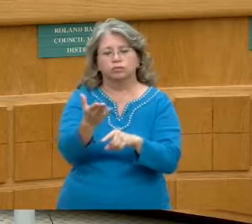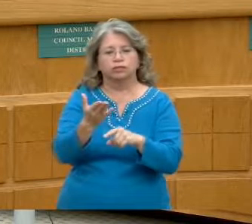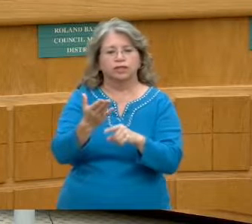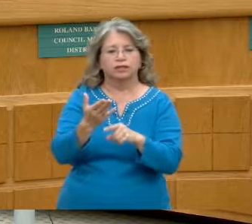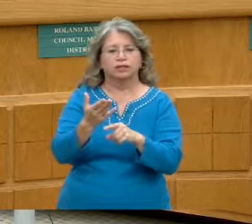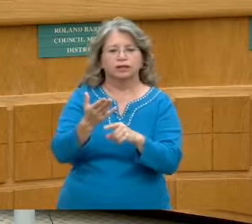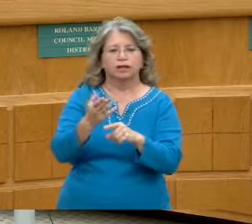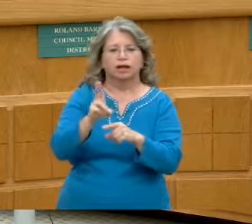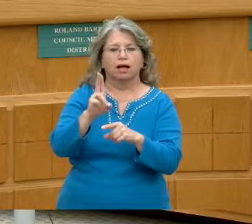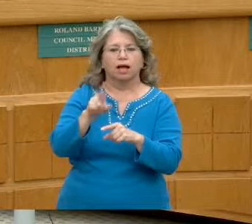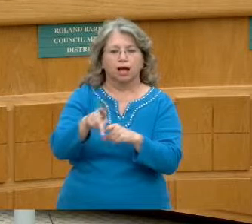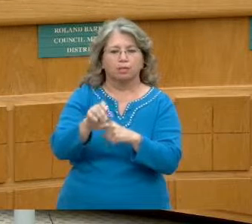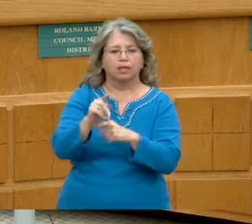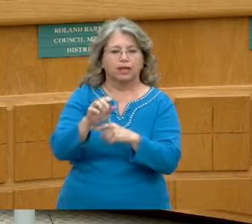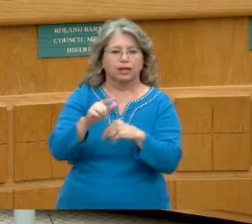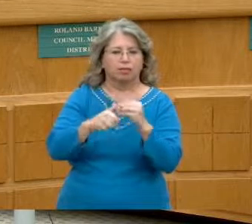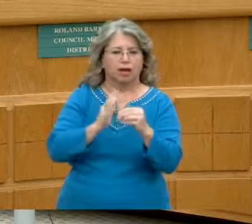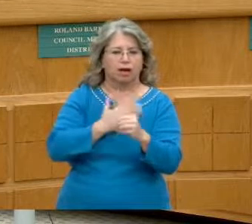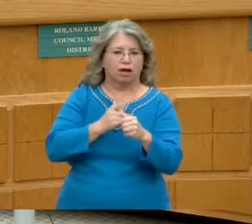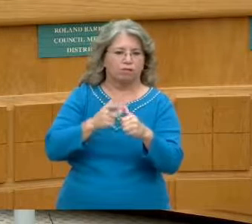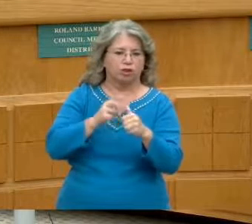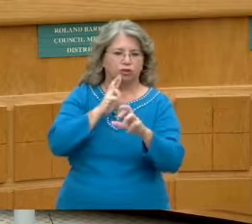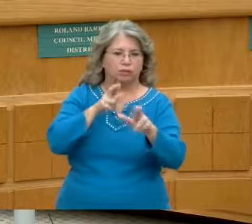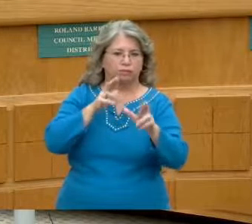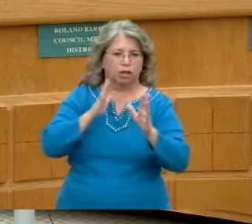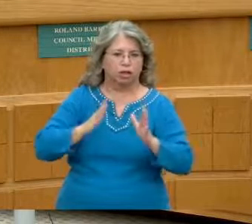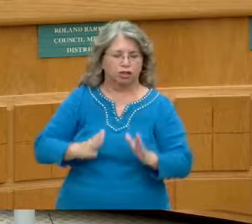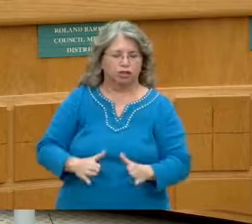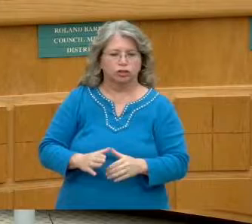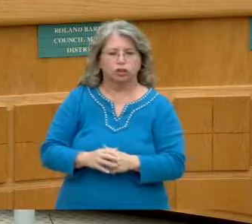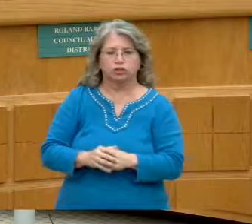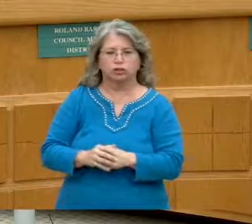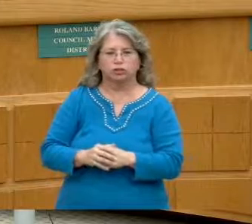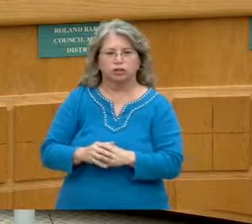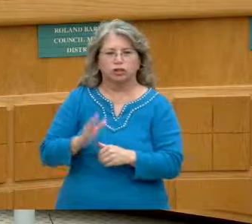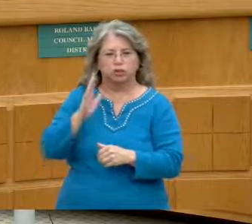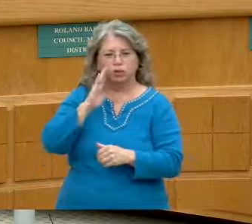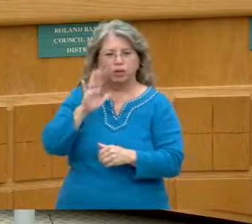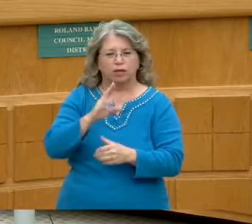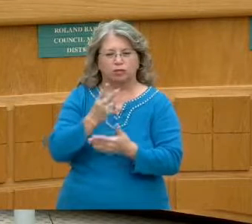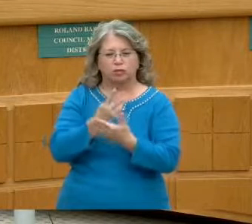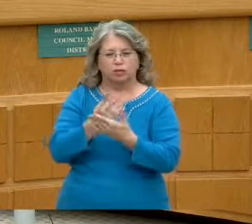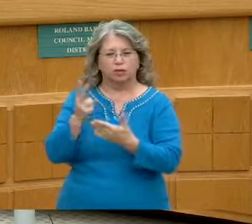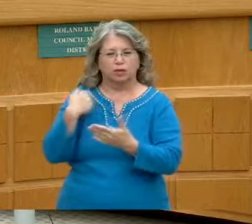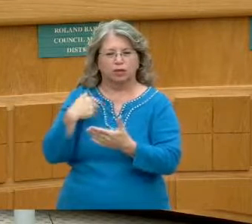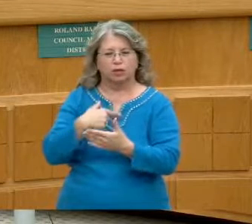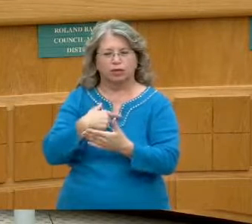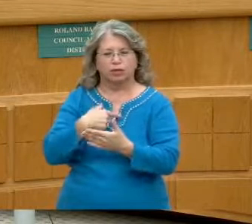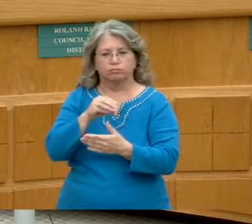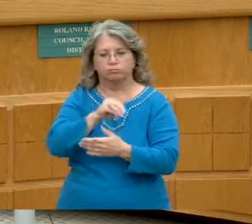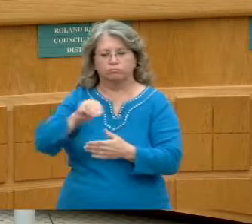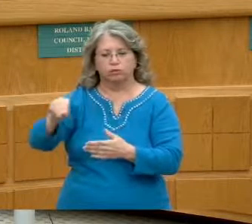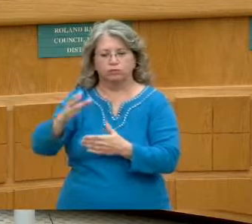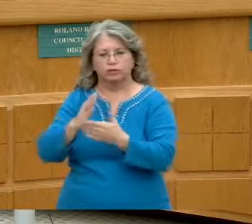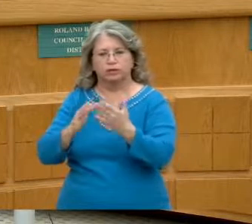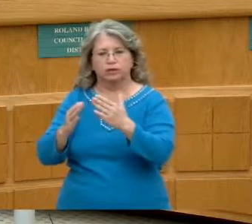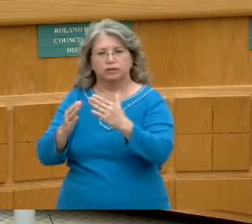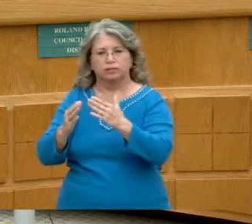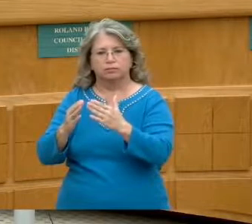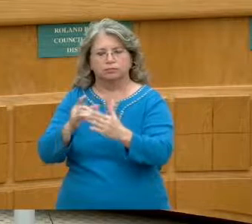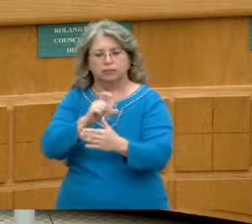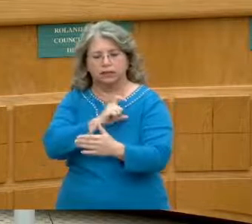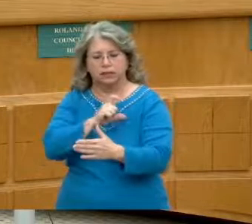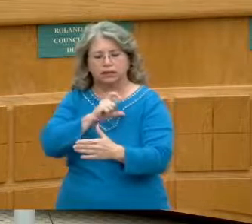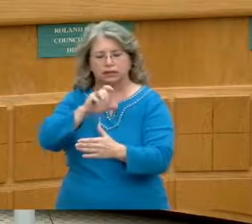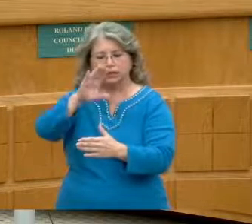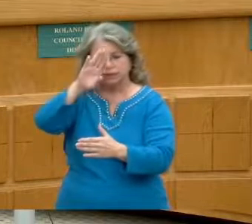on our first responder quarantine situation. About 2 weeks ago, we placed police officers, firefighters, and some of our